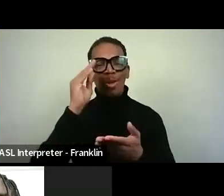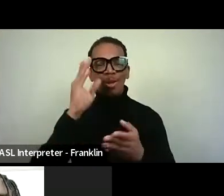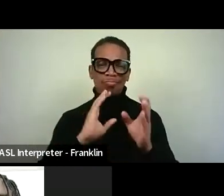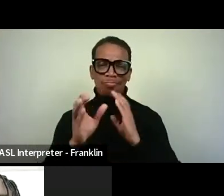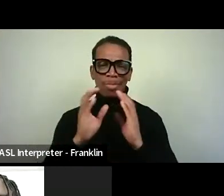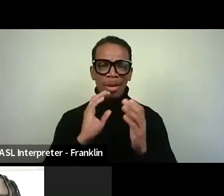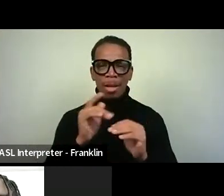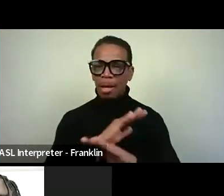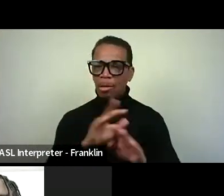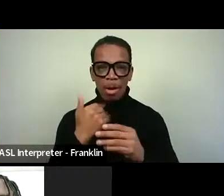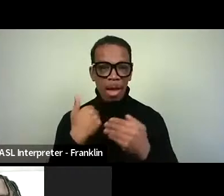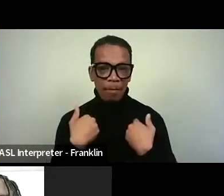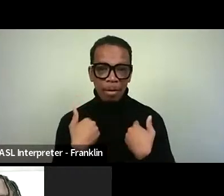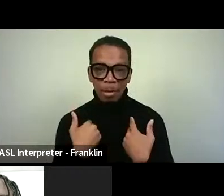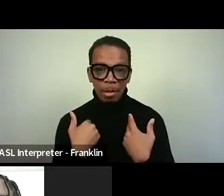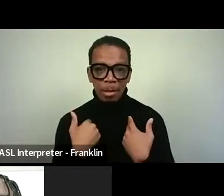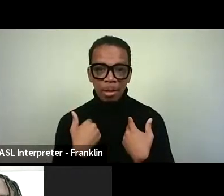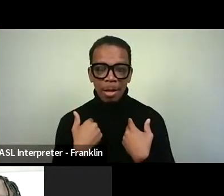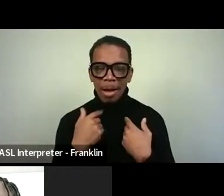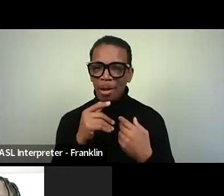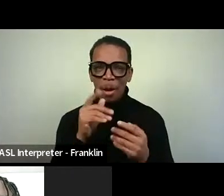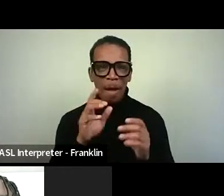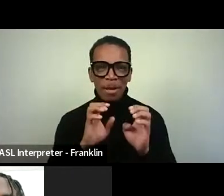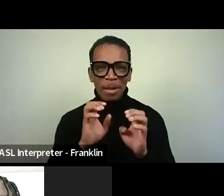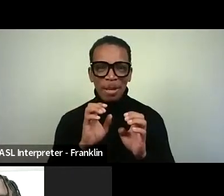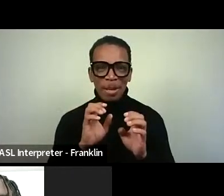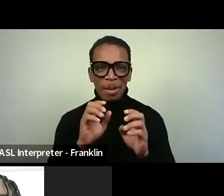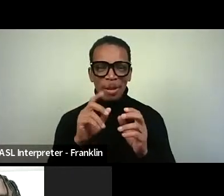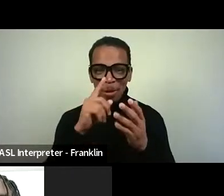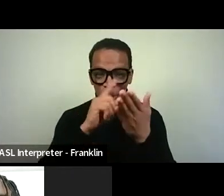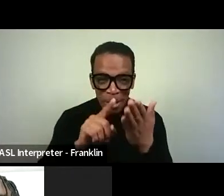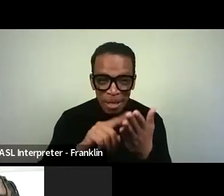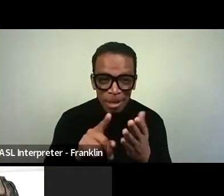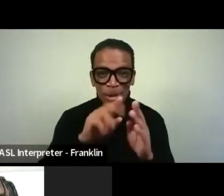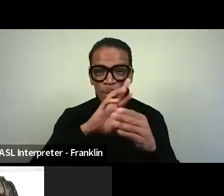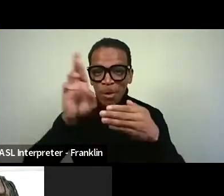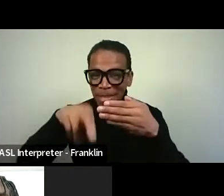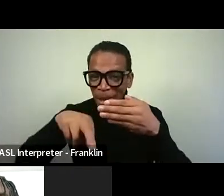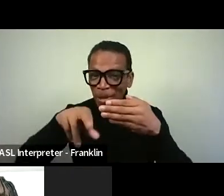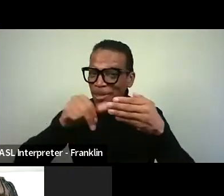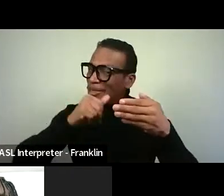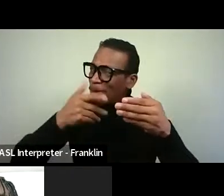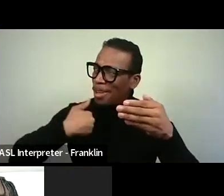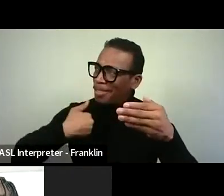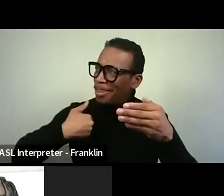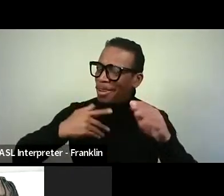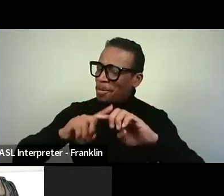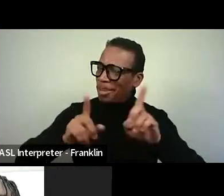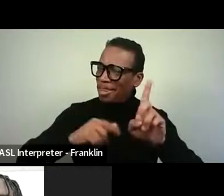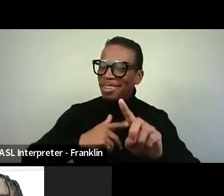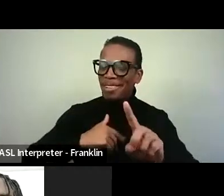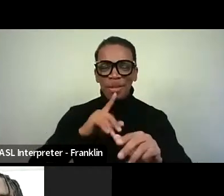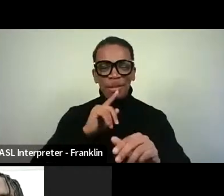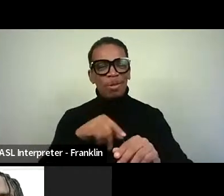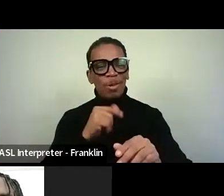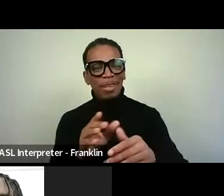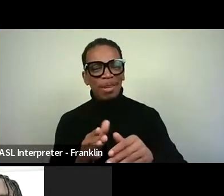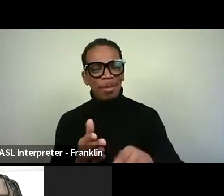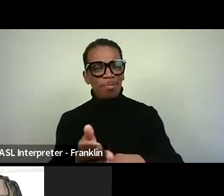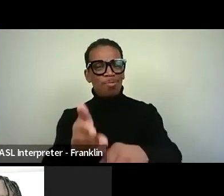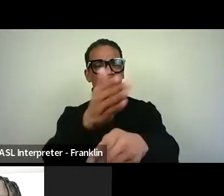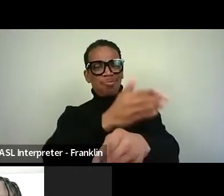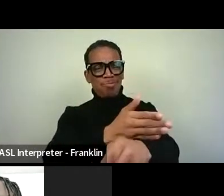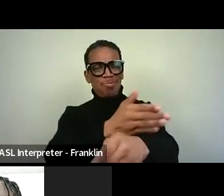felt, and I don't have any like survey results or like research, but for me, that definitely improved or increased how much